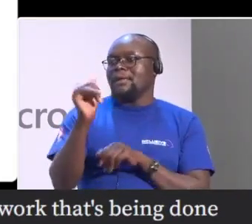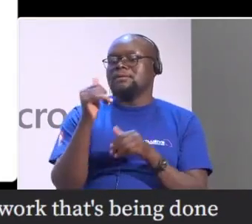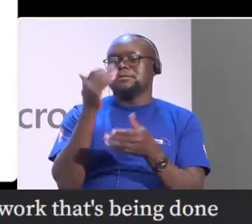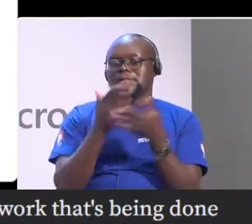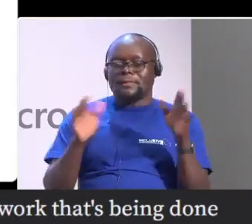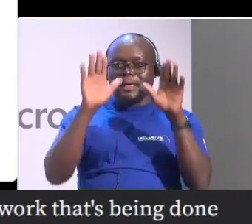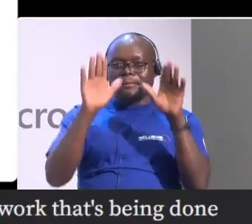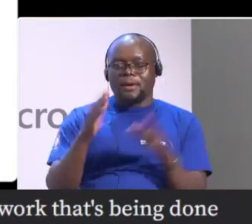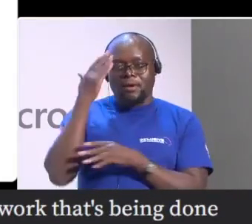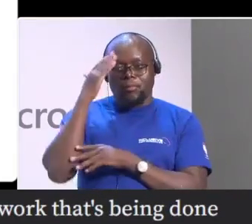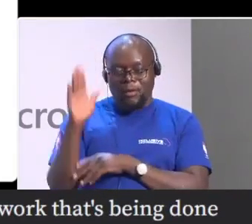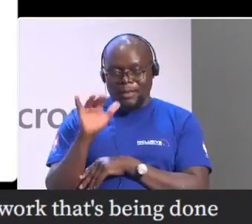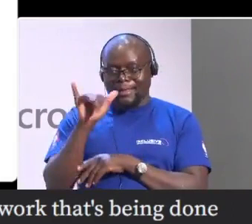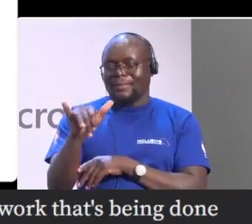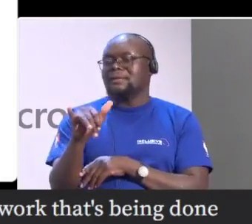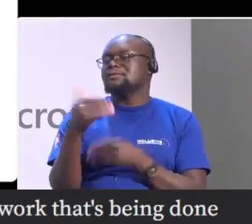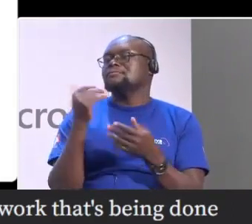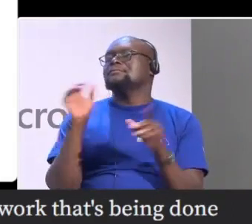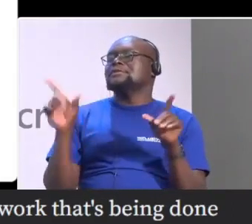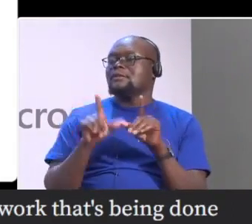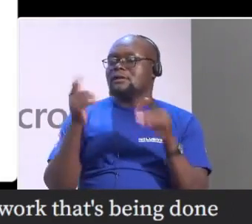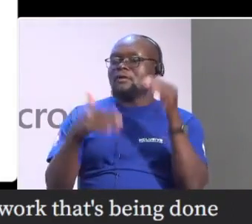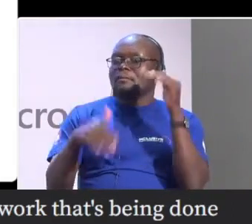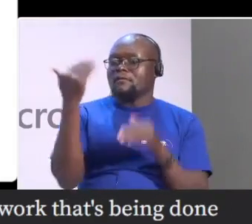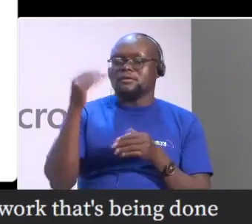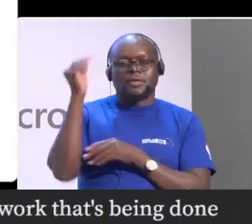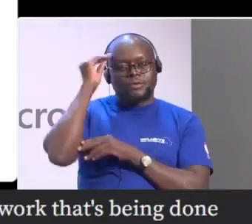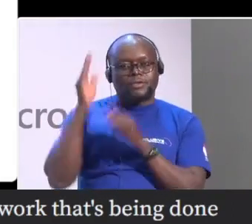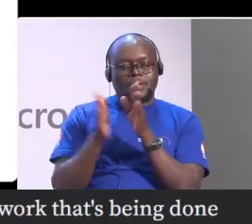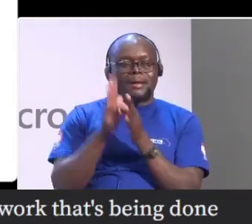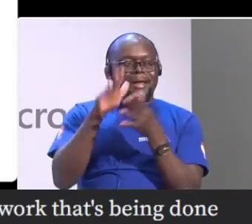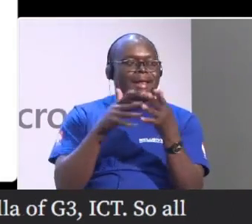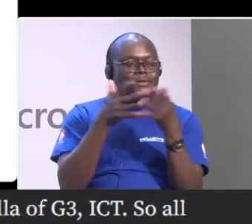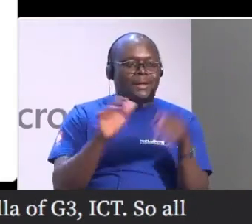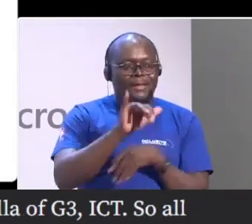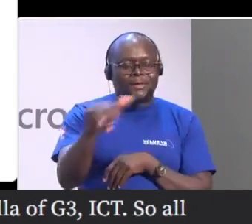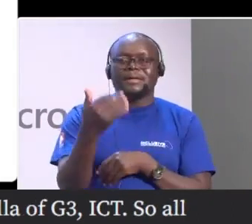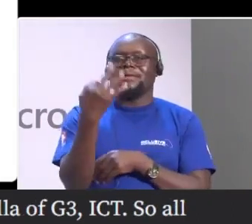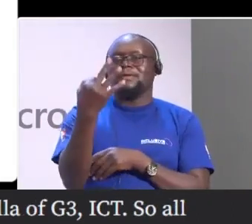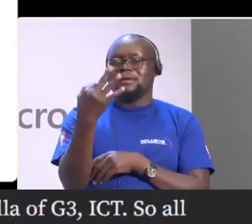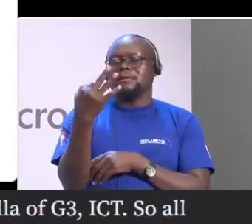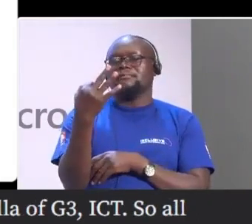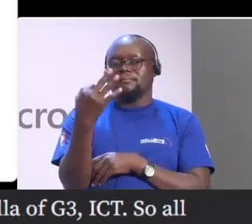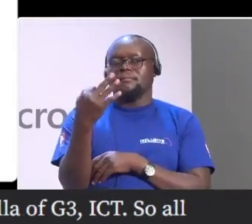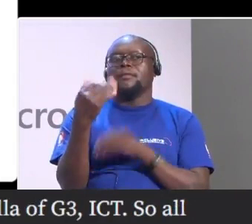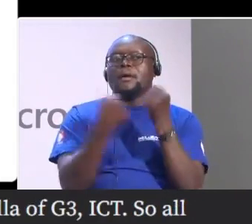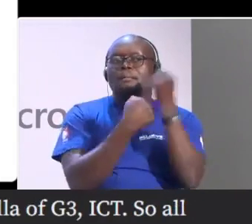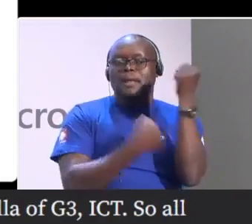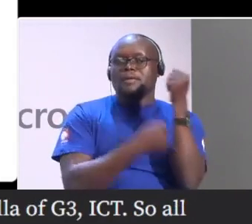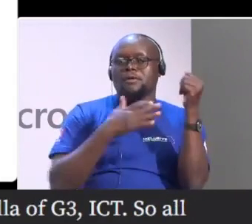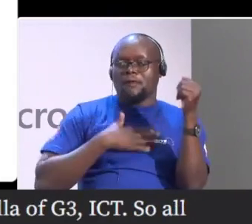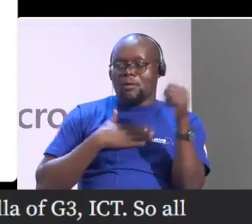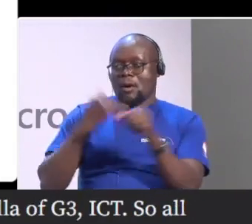keep in mind. And that involves the certification and the professional education and the networking. Those are the three primary pillars of